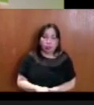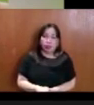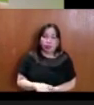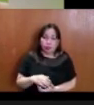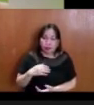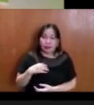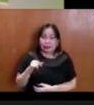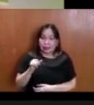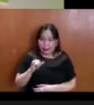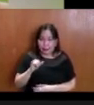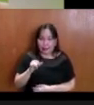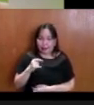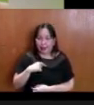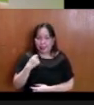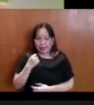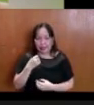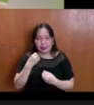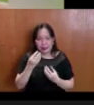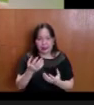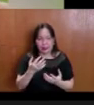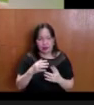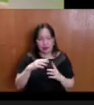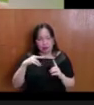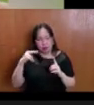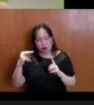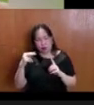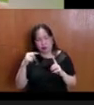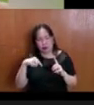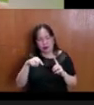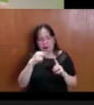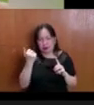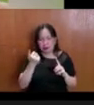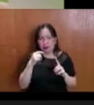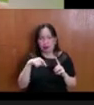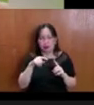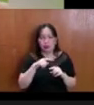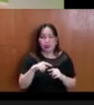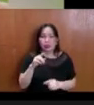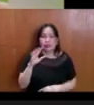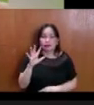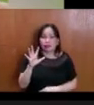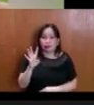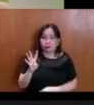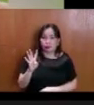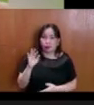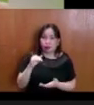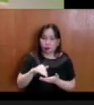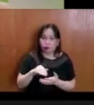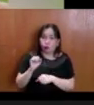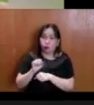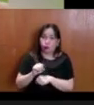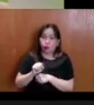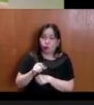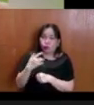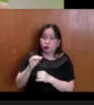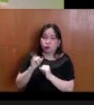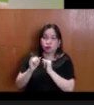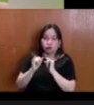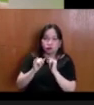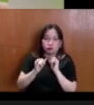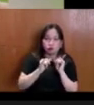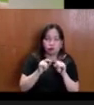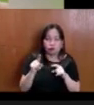outsider's other stakeholders' perspective on this. 54,000 workers were surveyed